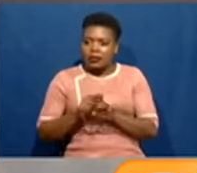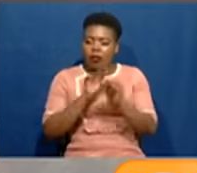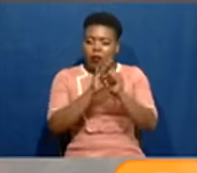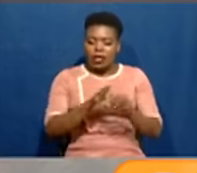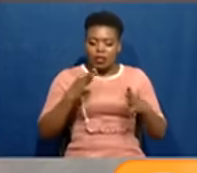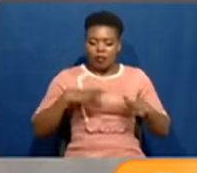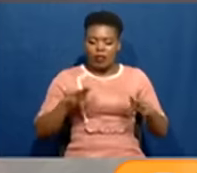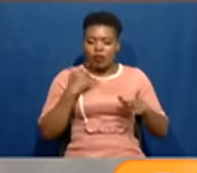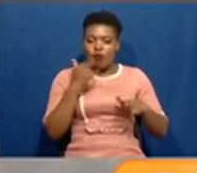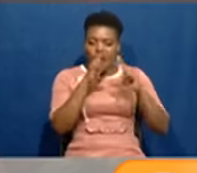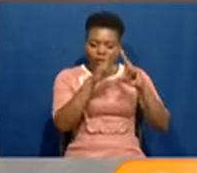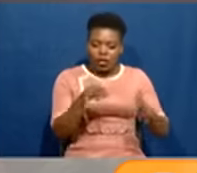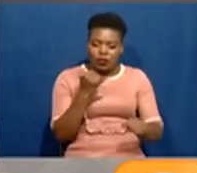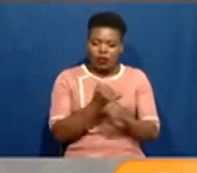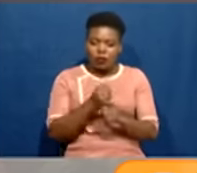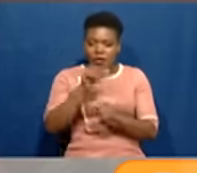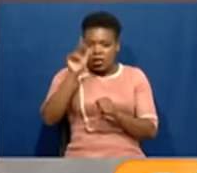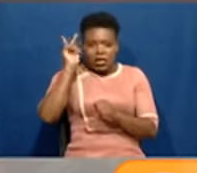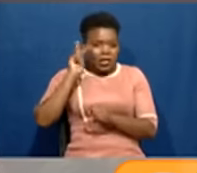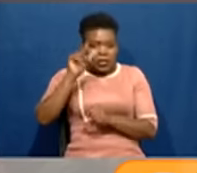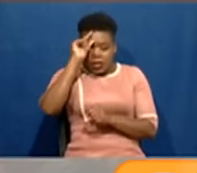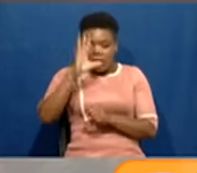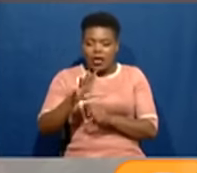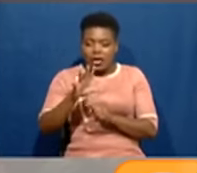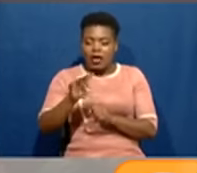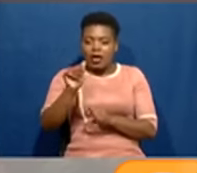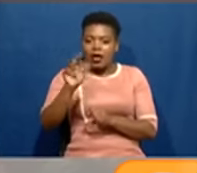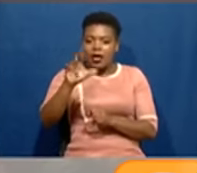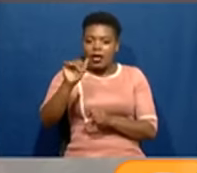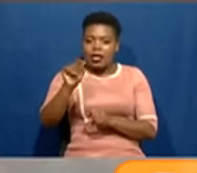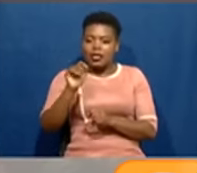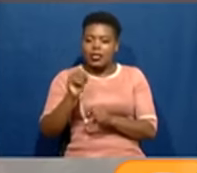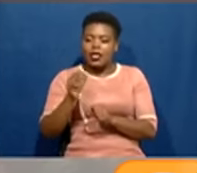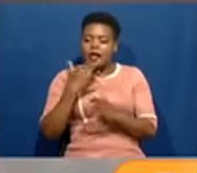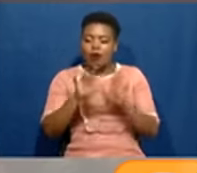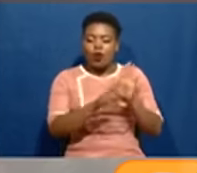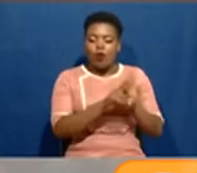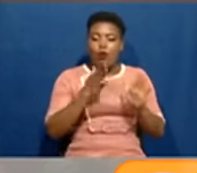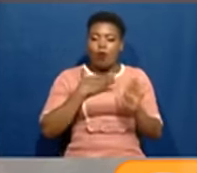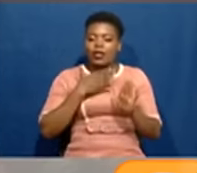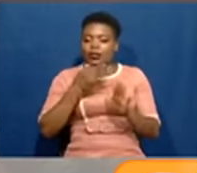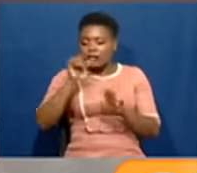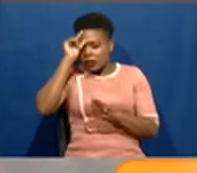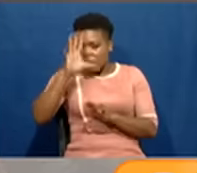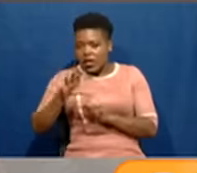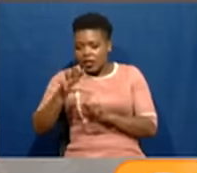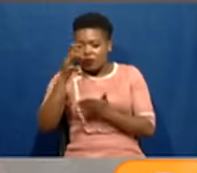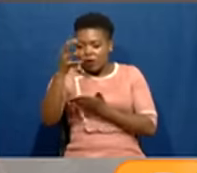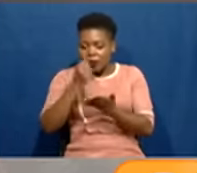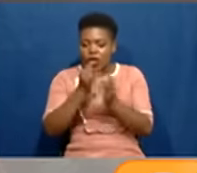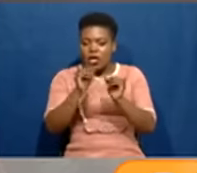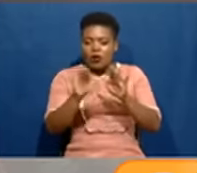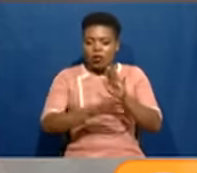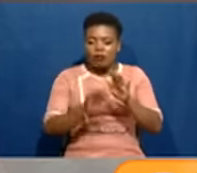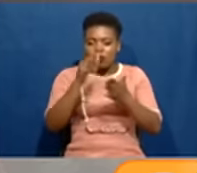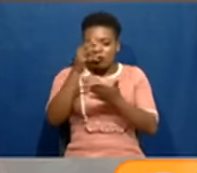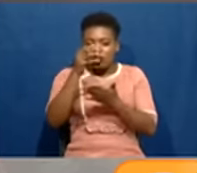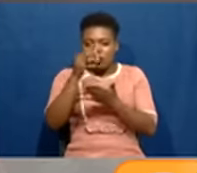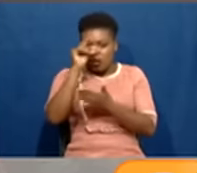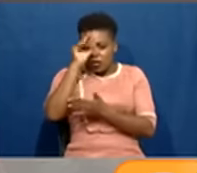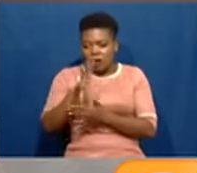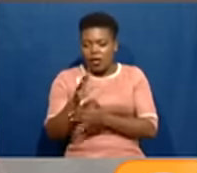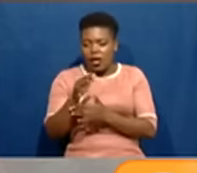as Stephen Letor reports, Kisii Governor Simba Arati is now required by law to nominate a new deputy governor to replace Dr.